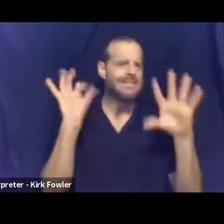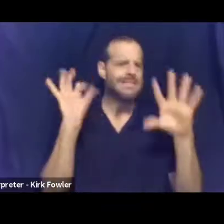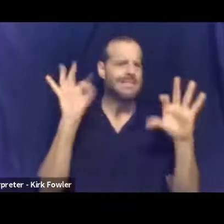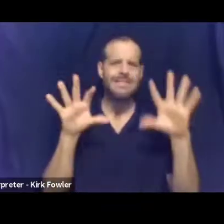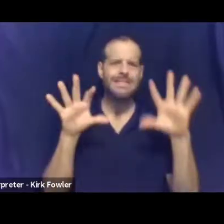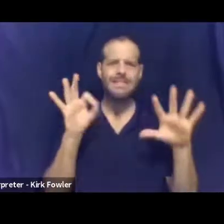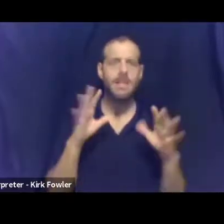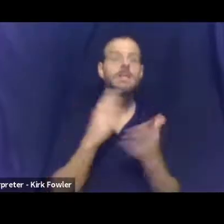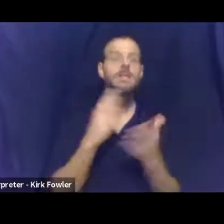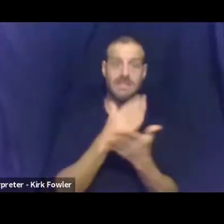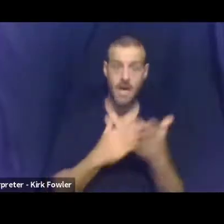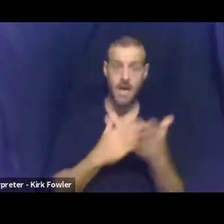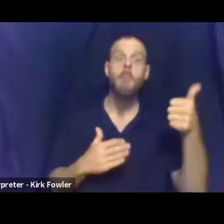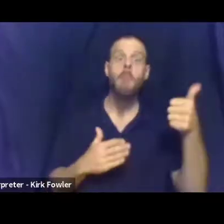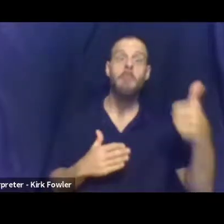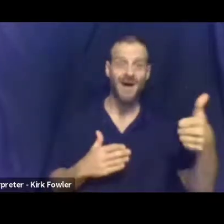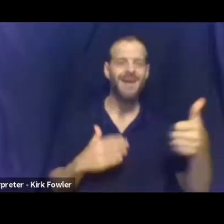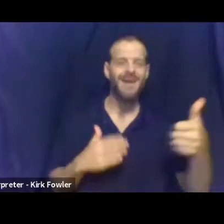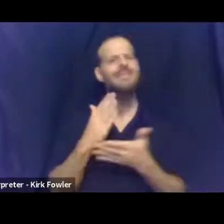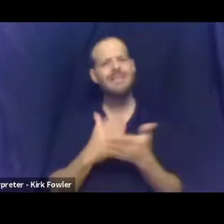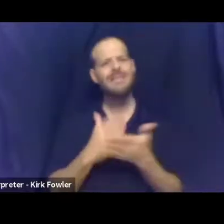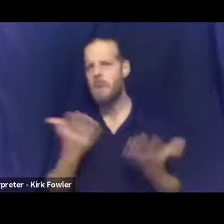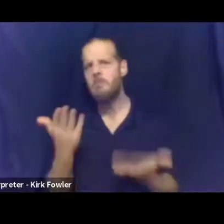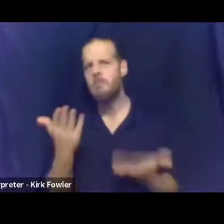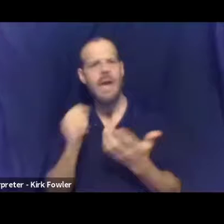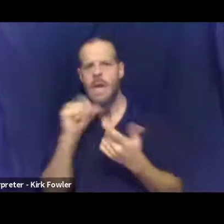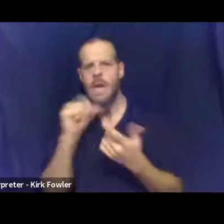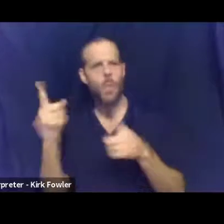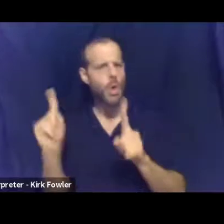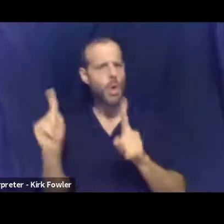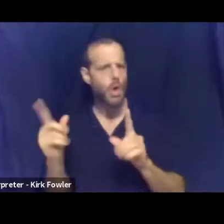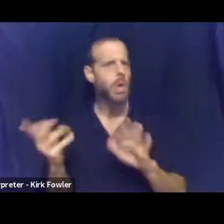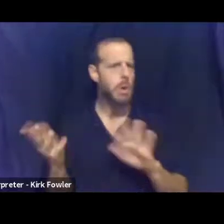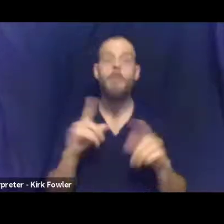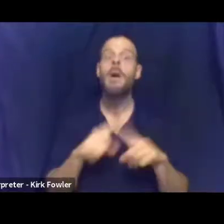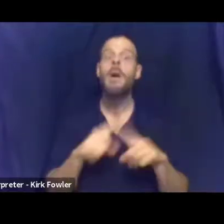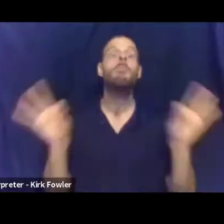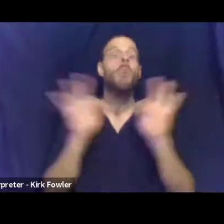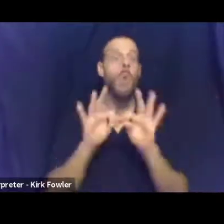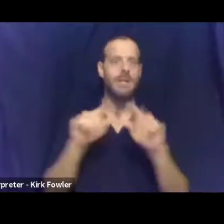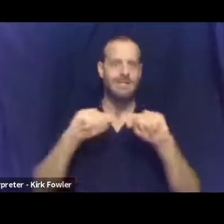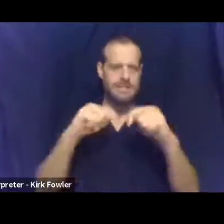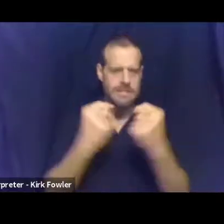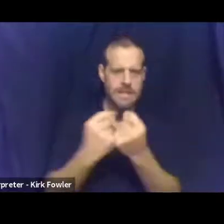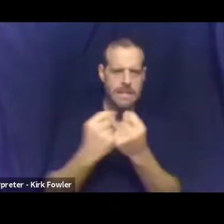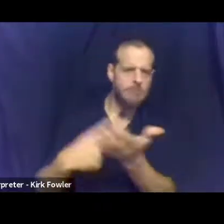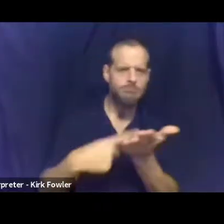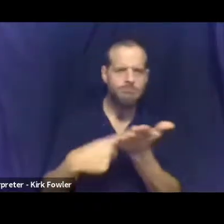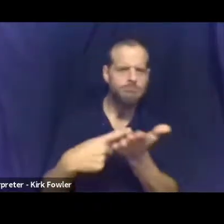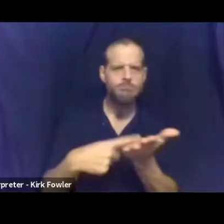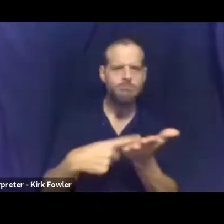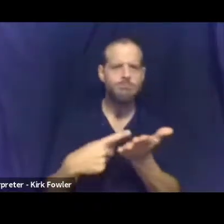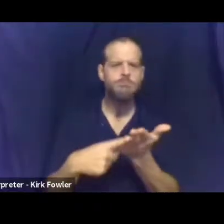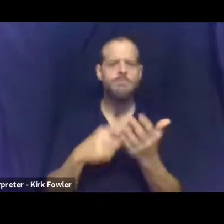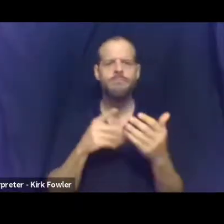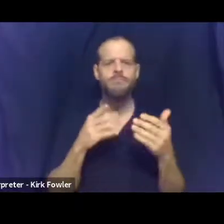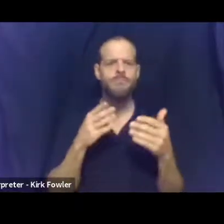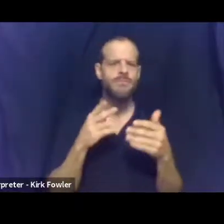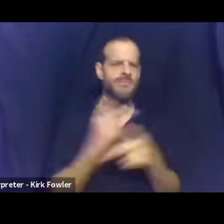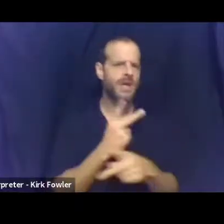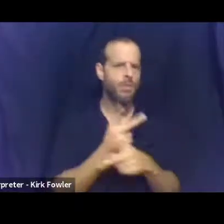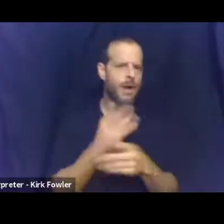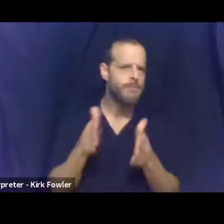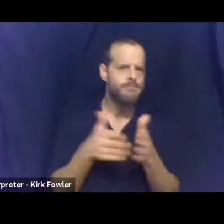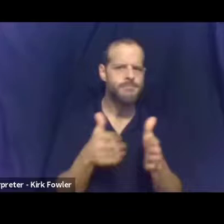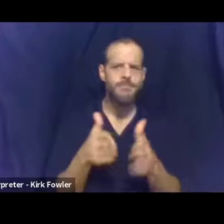long as we kind of keep trying and we communicate and we stay working together as a team, we can usually find something that works. And Katie had just